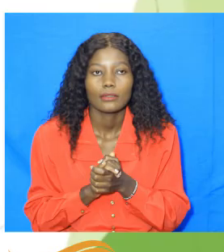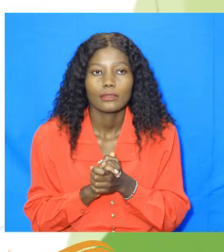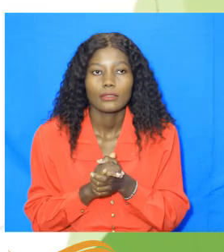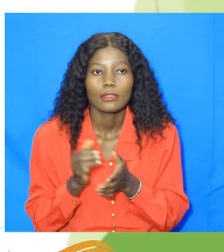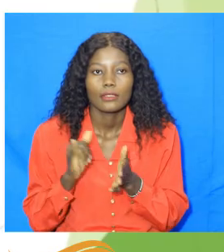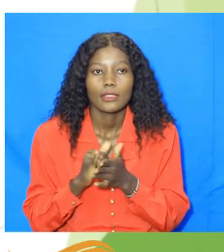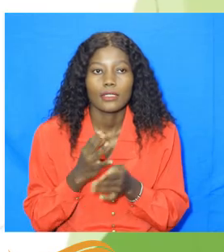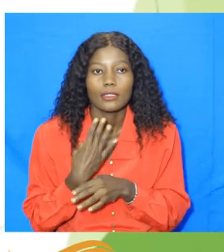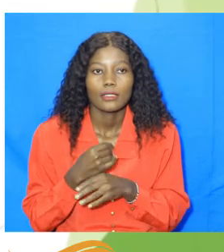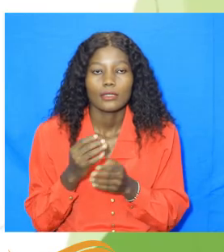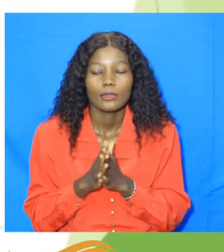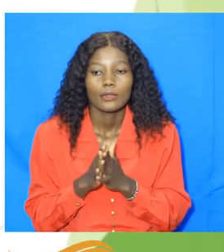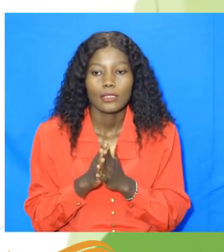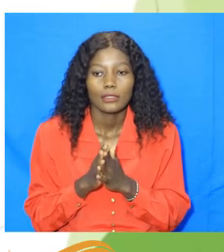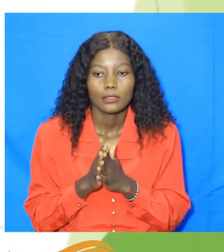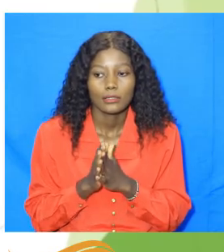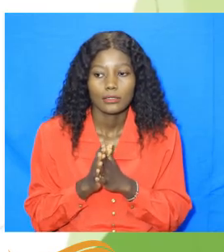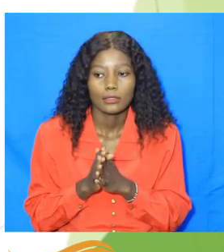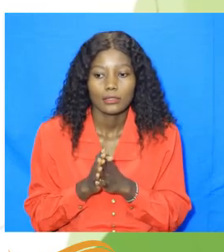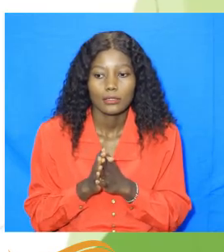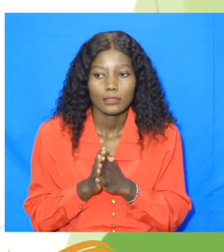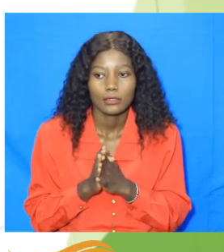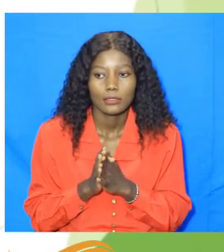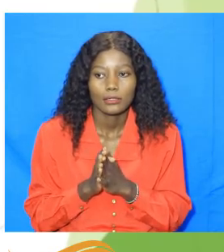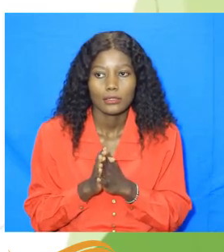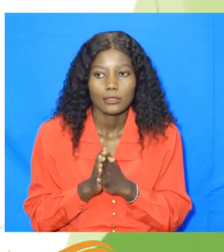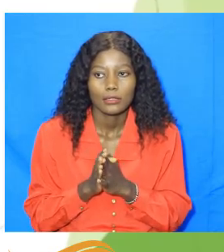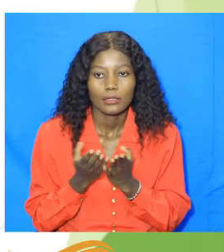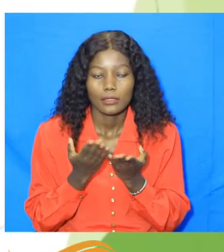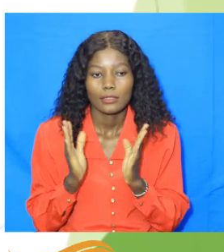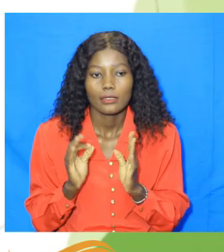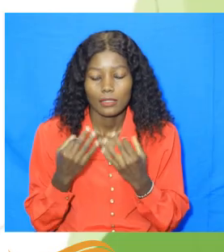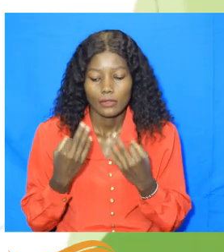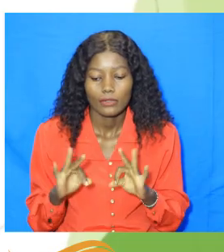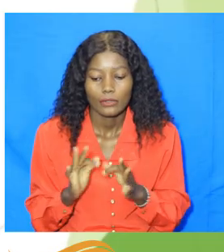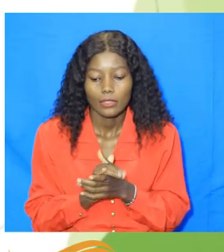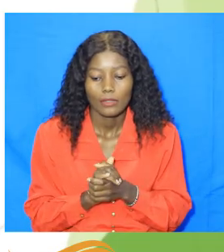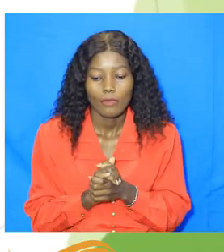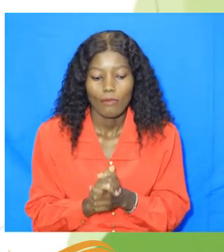they would want clarified, that the floor is open.